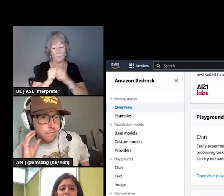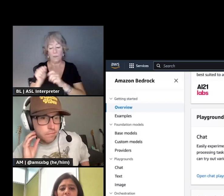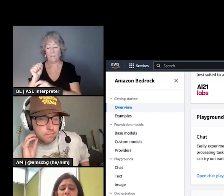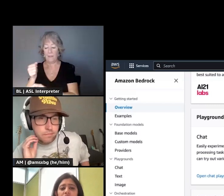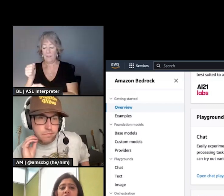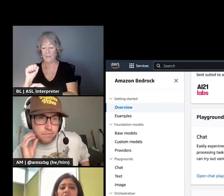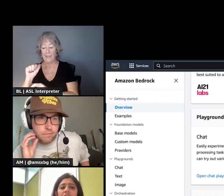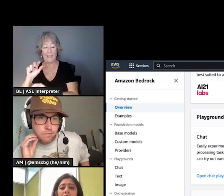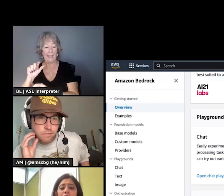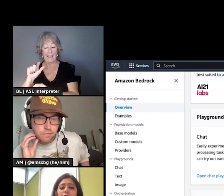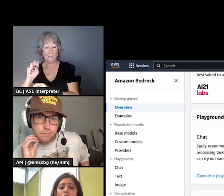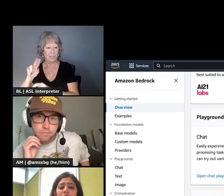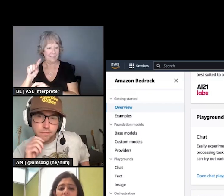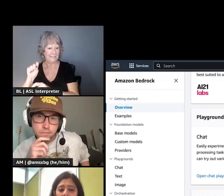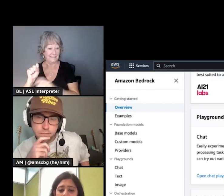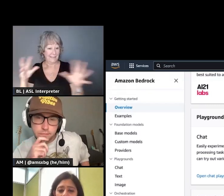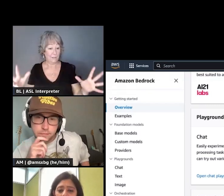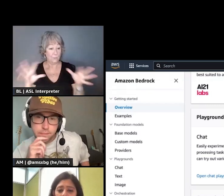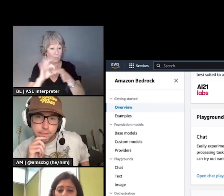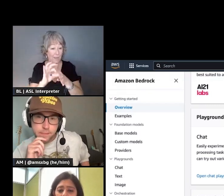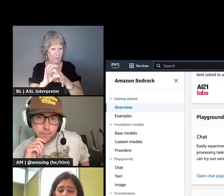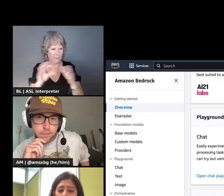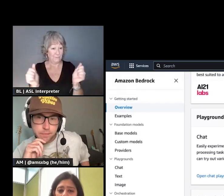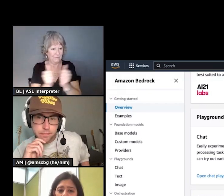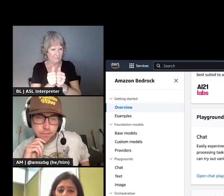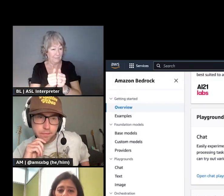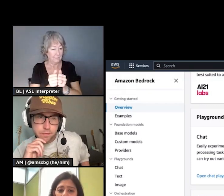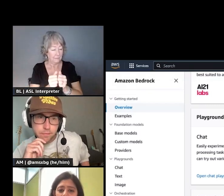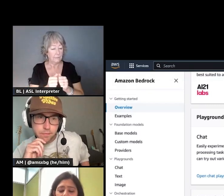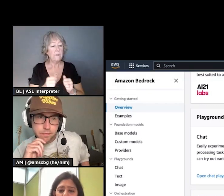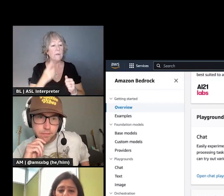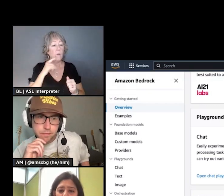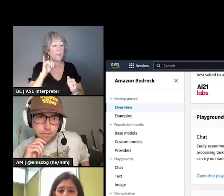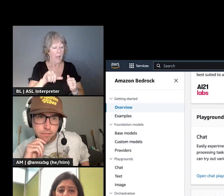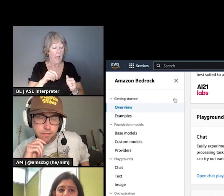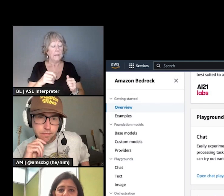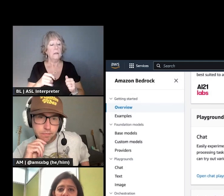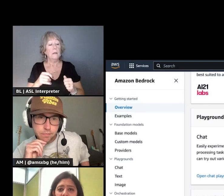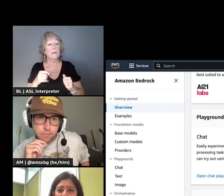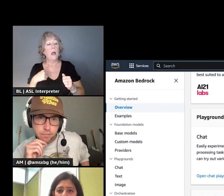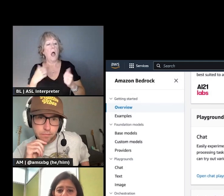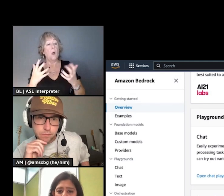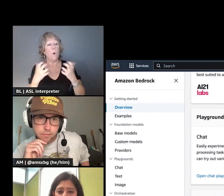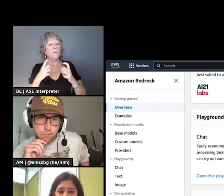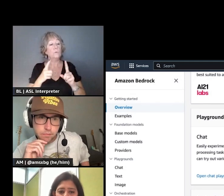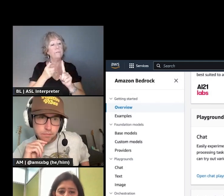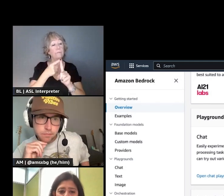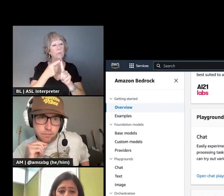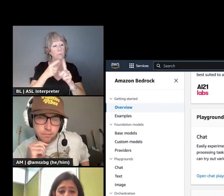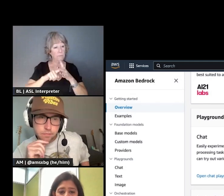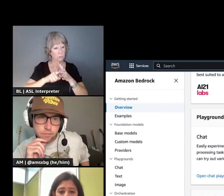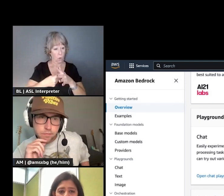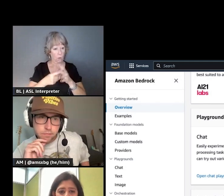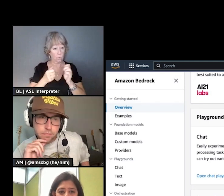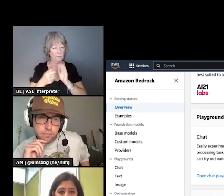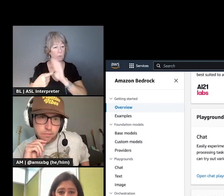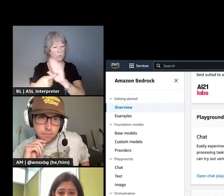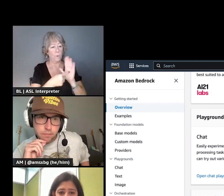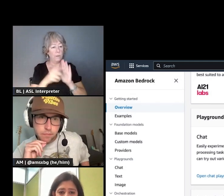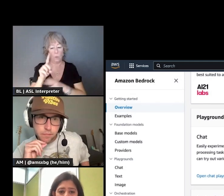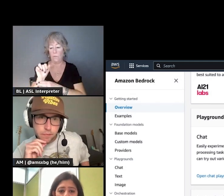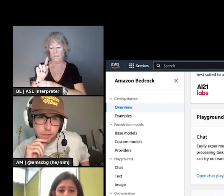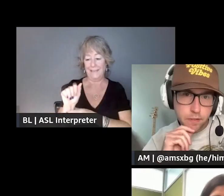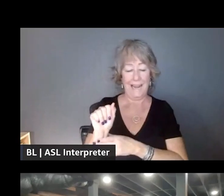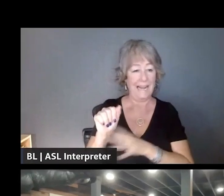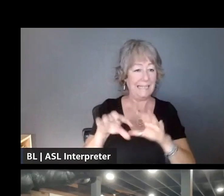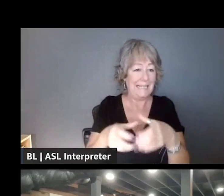augmented generation. And for that, I want to first start with showing you the data set that I'm going to